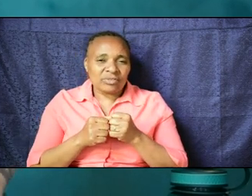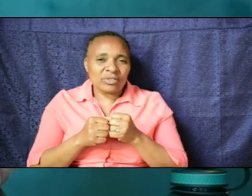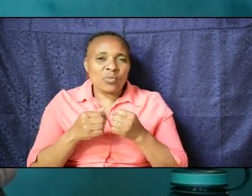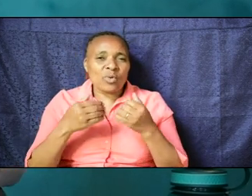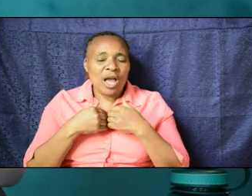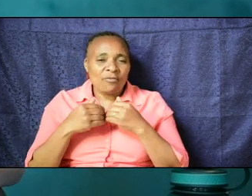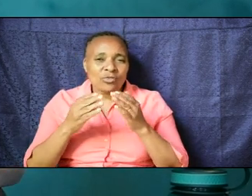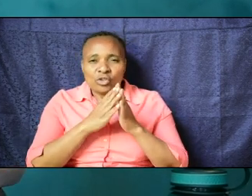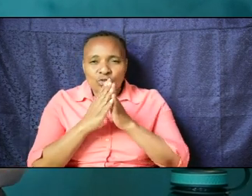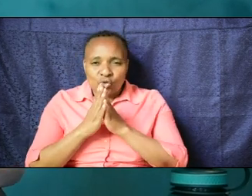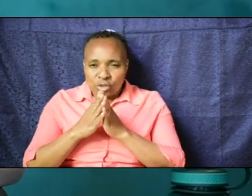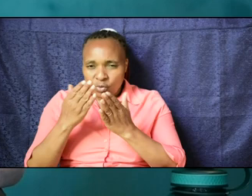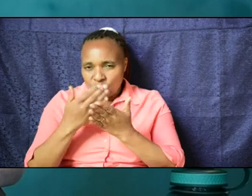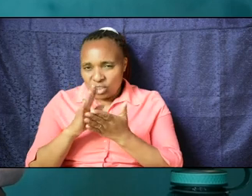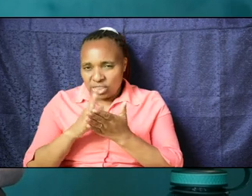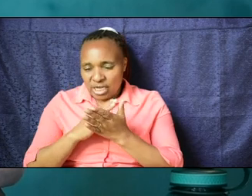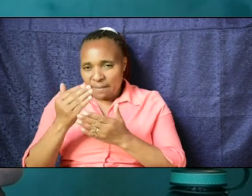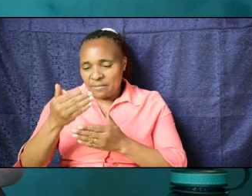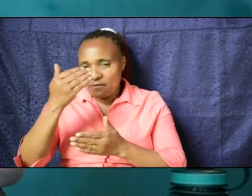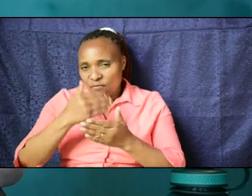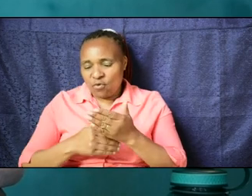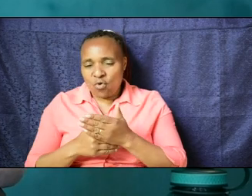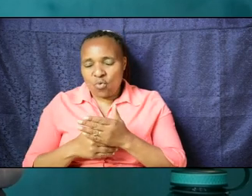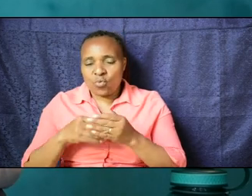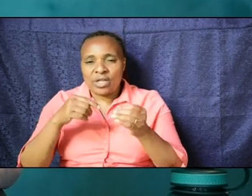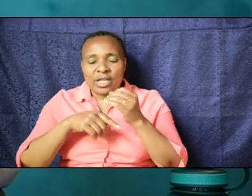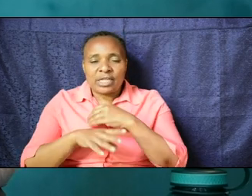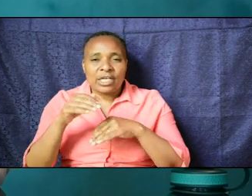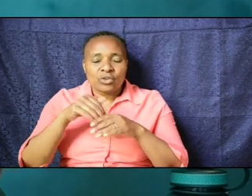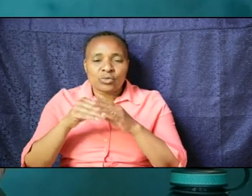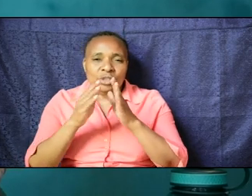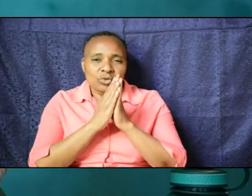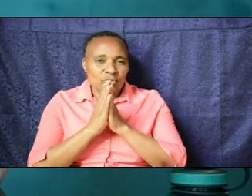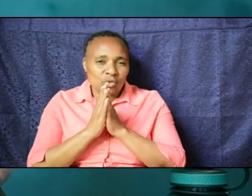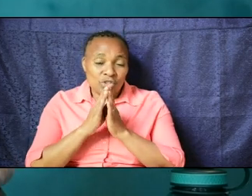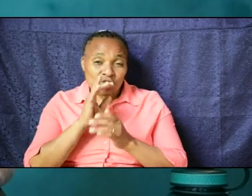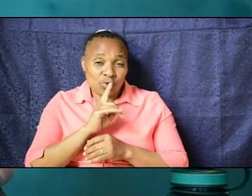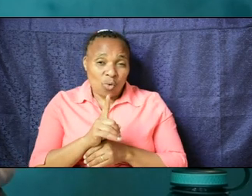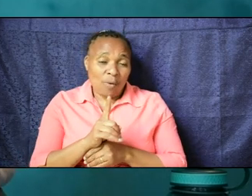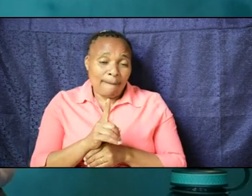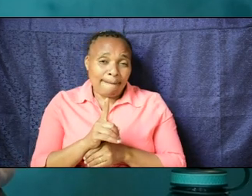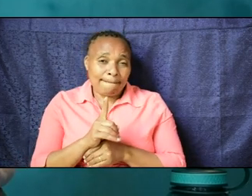have a story I'm going to share before we get into the story. So